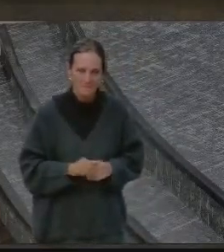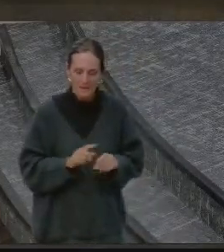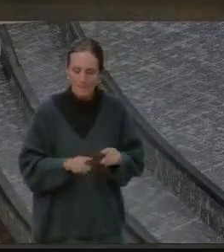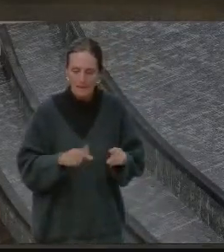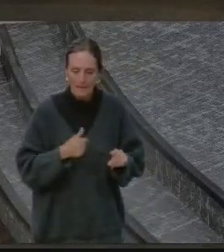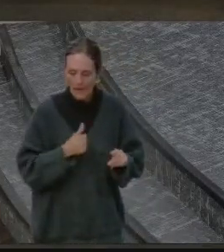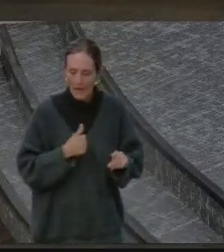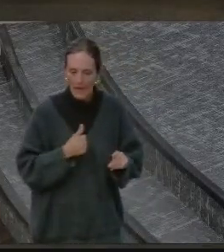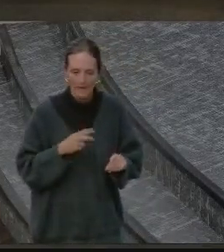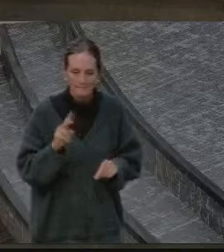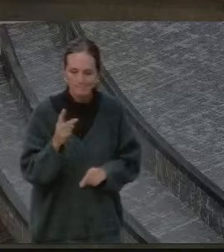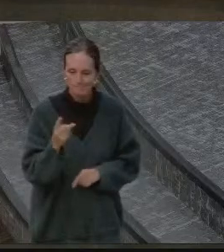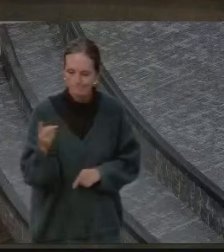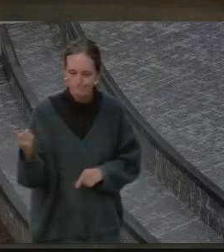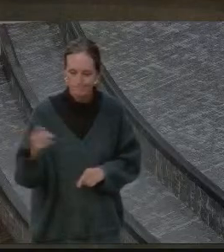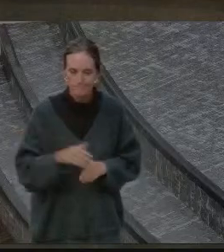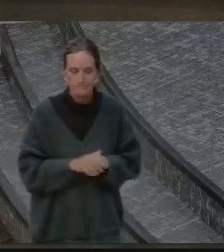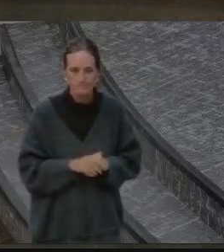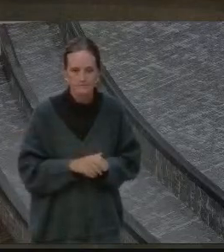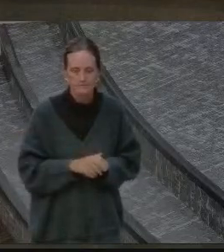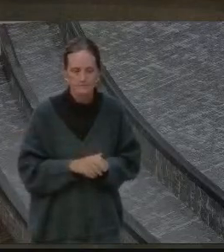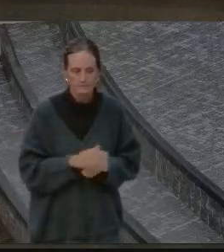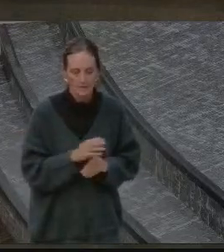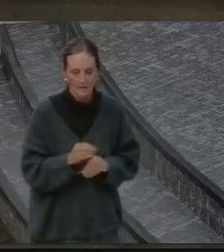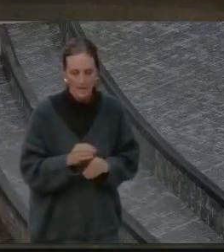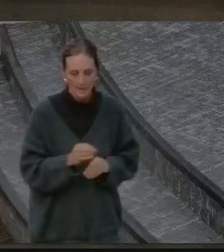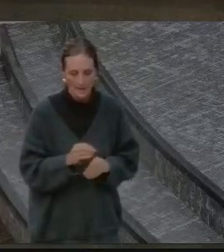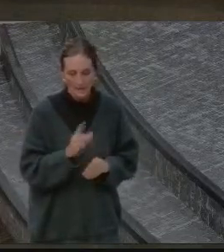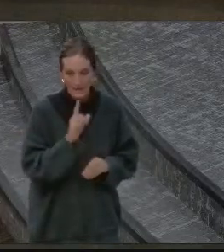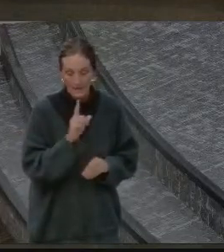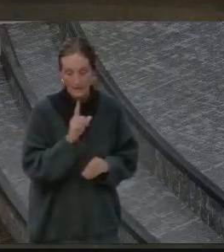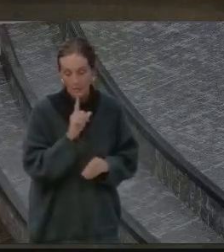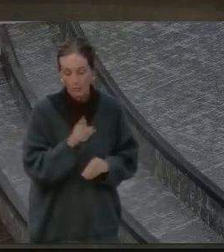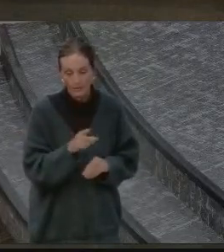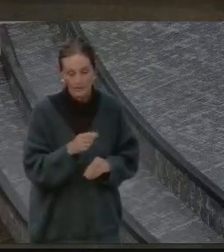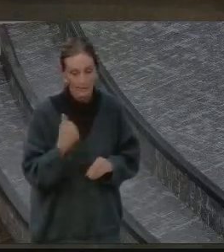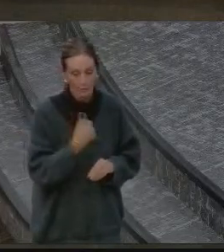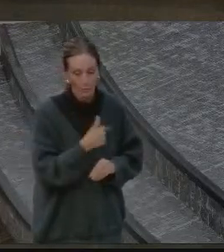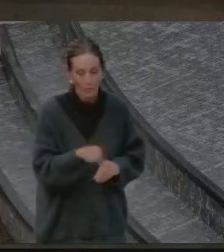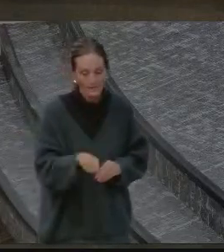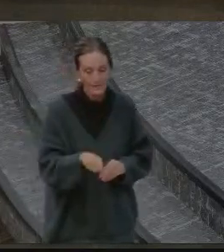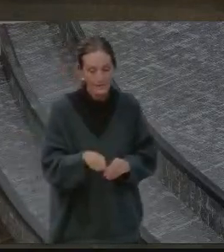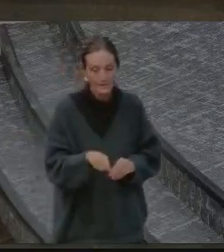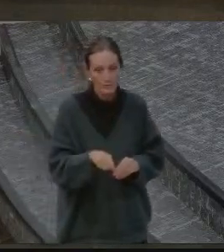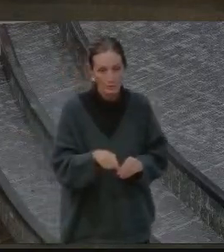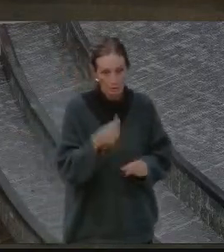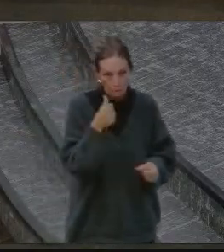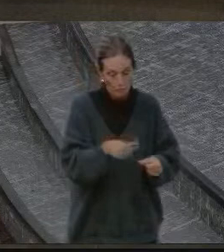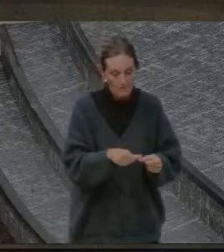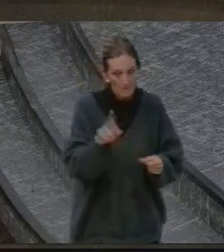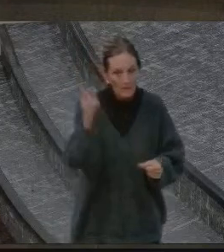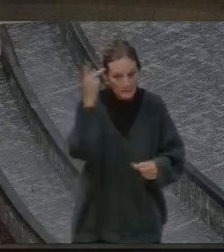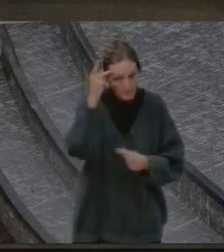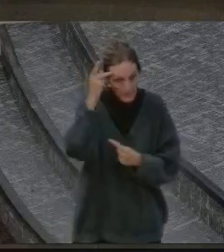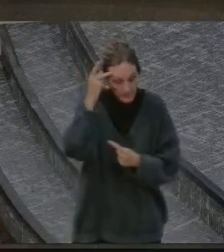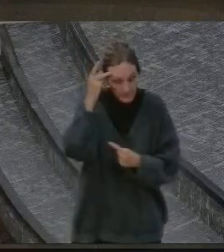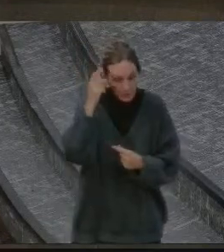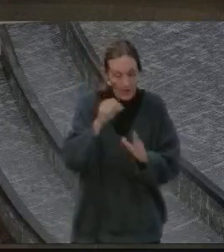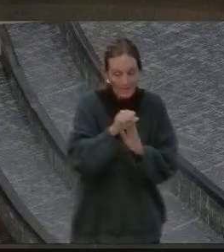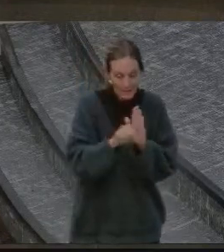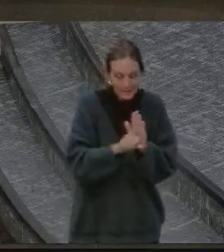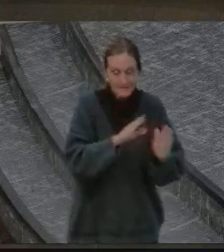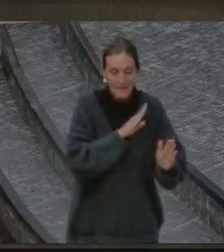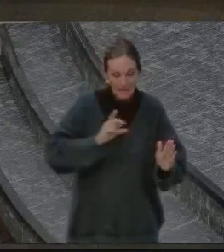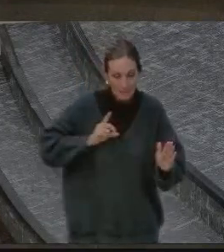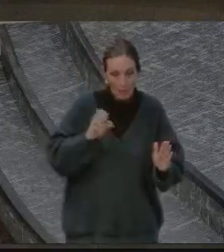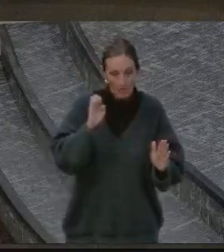everything that you just said, Dr. Gant, and I think it's incumbent upon us to also remember that this is very political. The State Board of Education is appointed